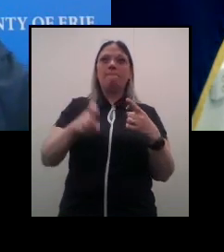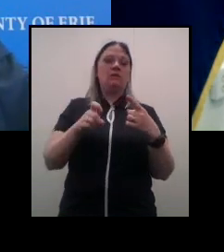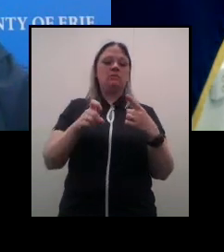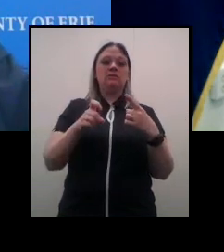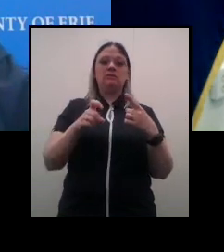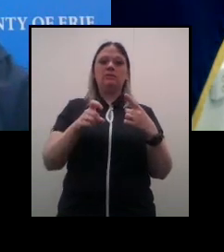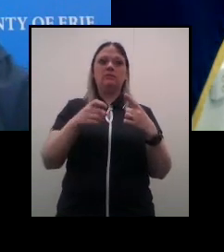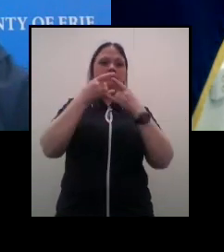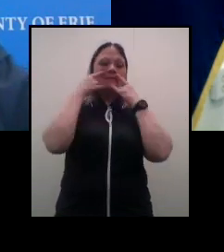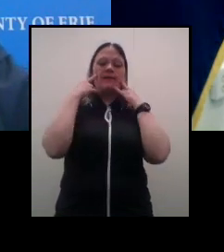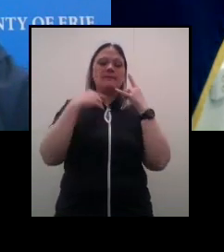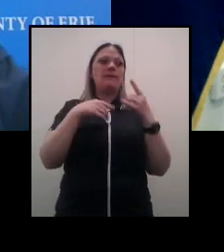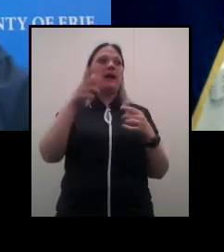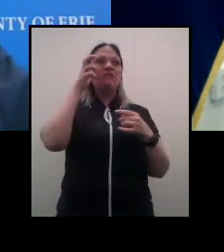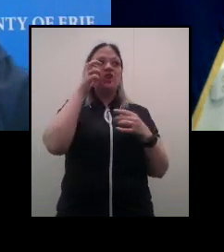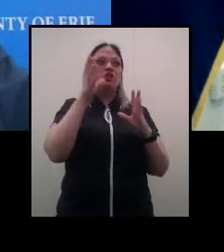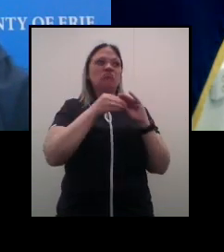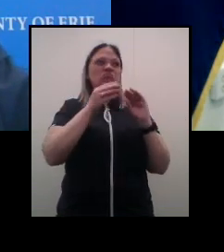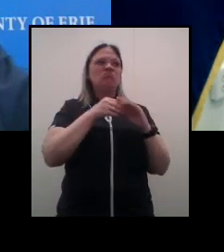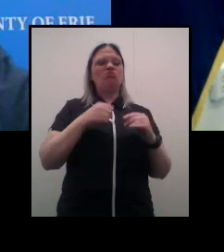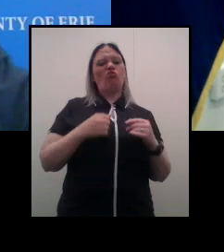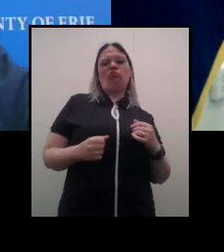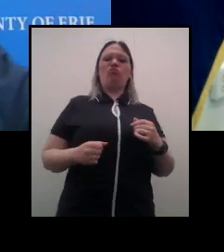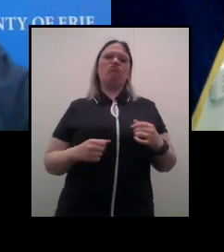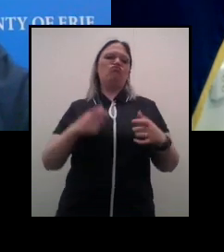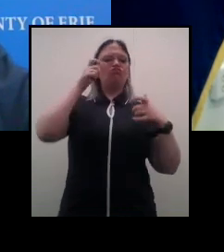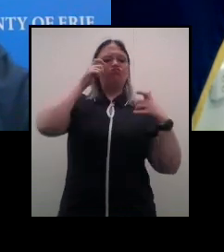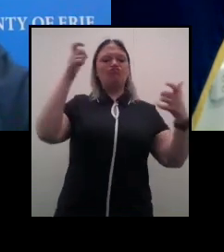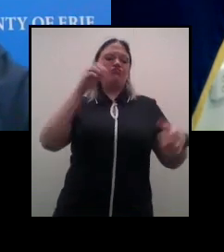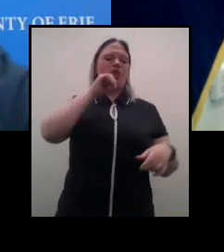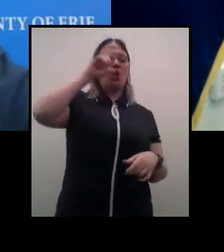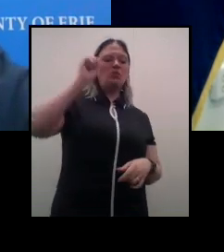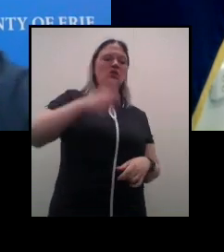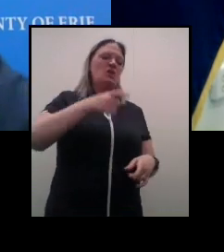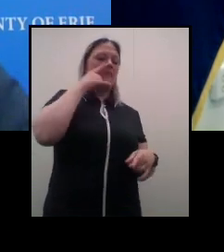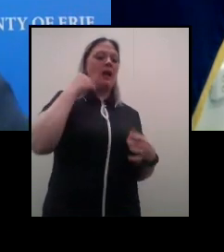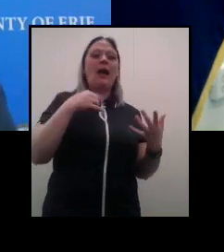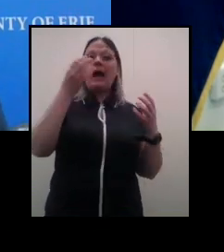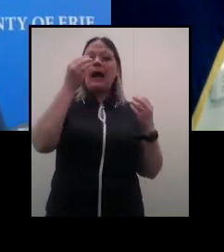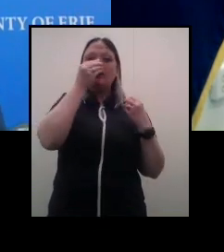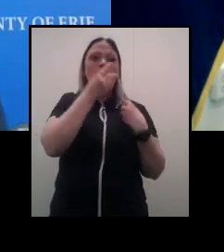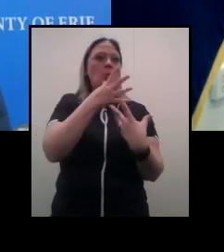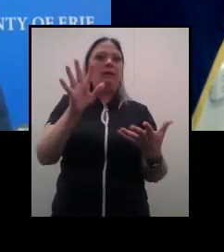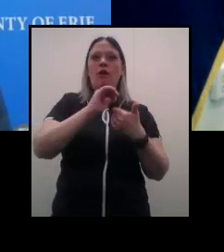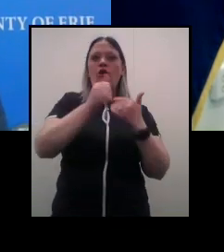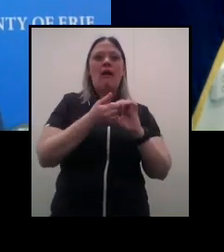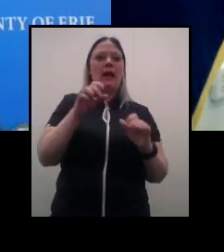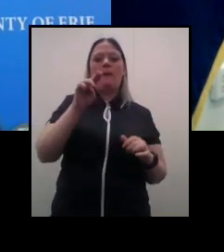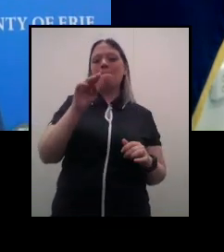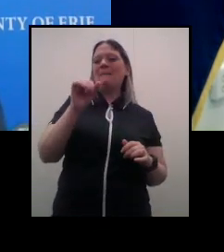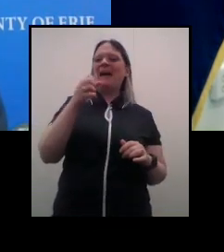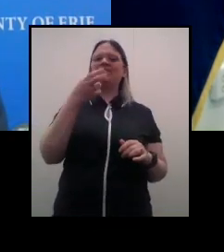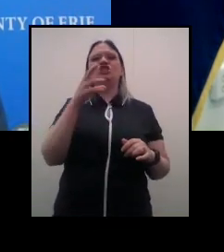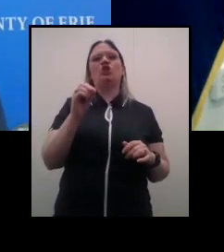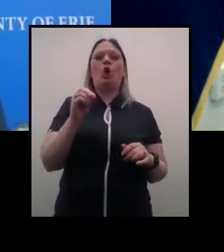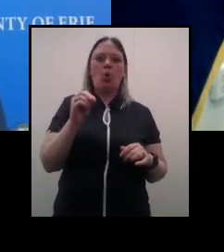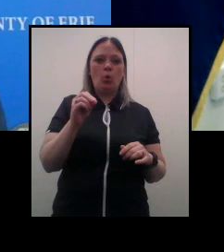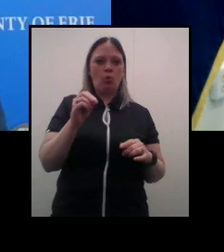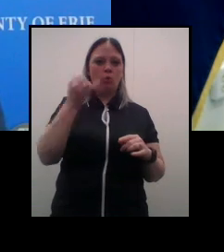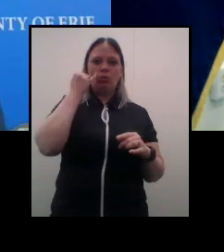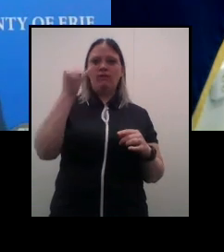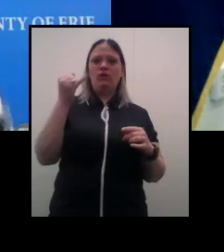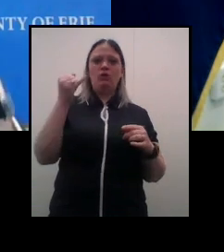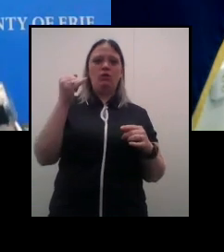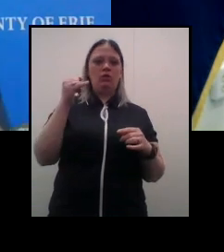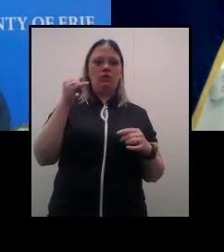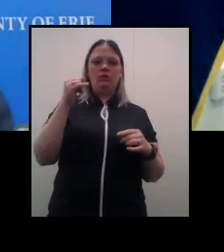of individuals who are like, oh, I'm going to be macho, I don't need a mask. Well, I don't care how macho you are. If you were Randy Macho